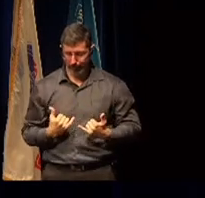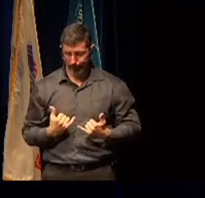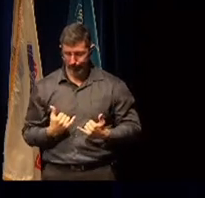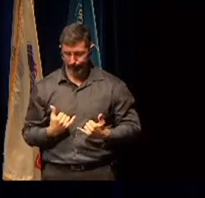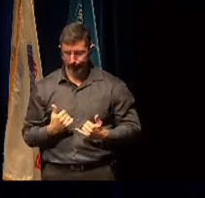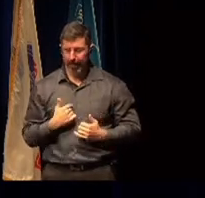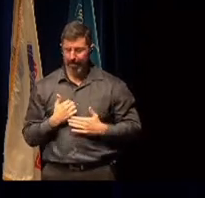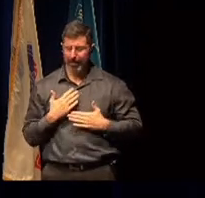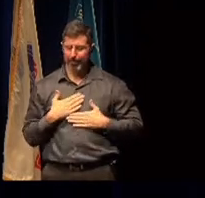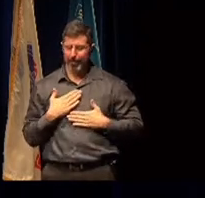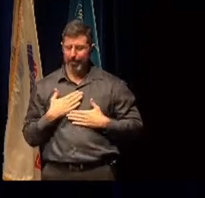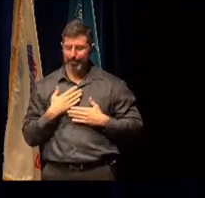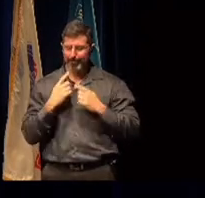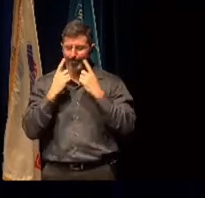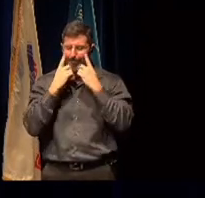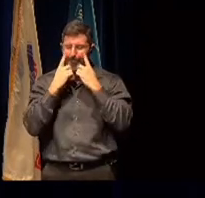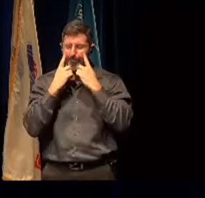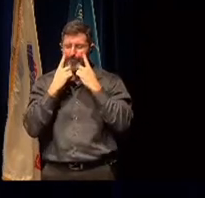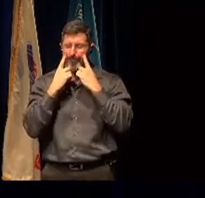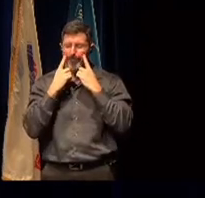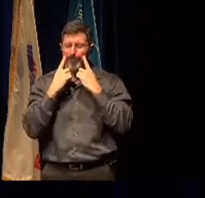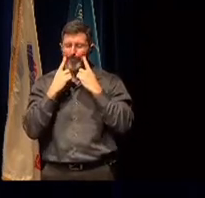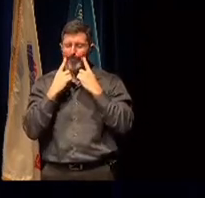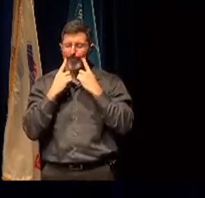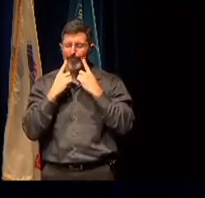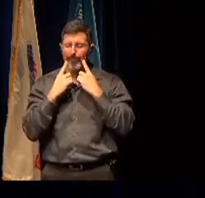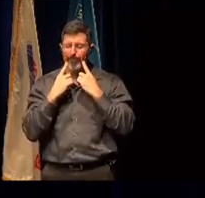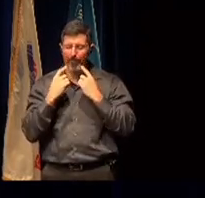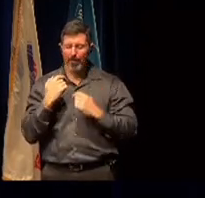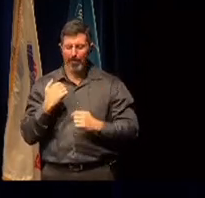I'm glad you'll carry him home.